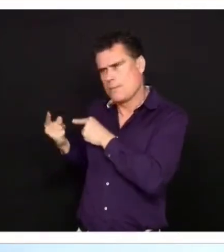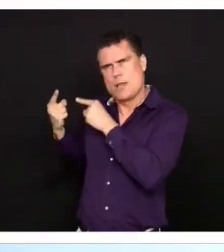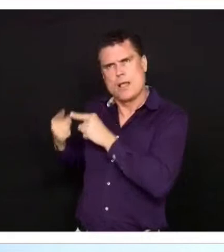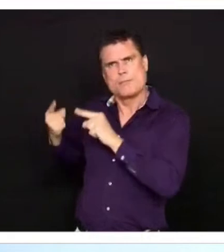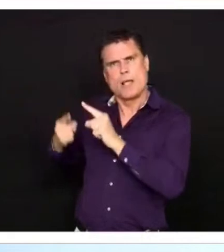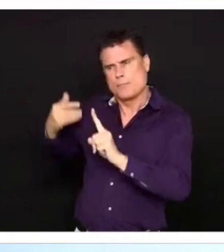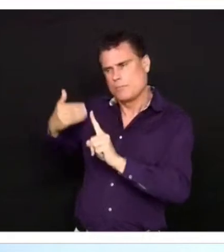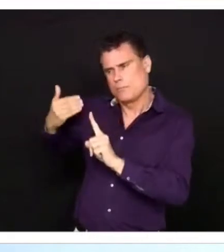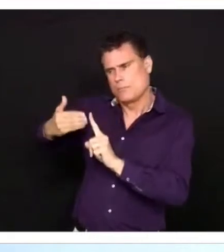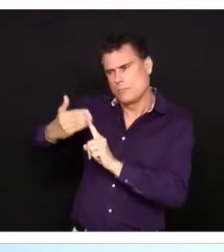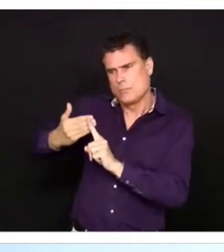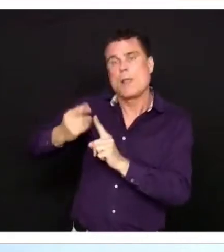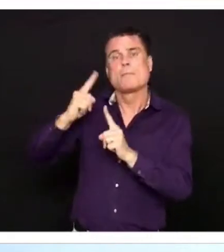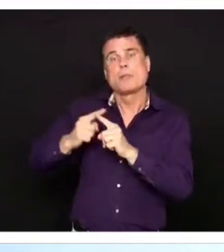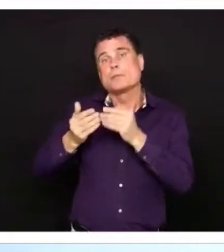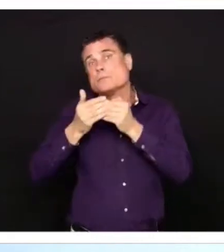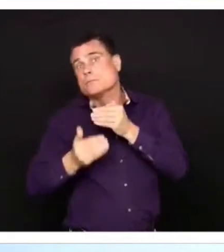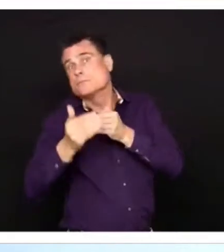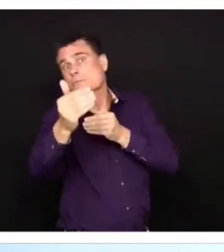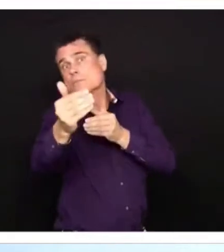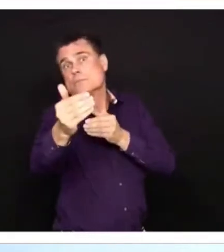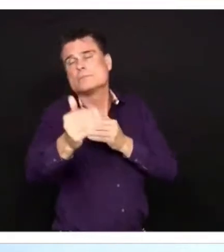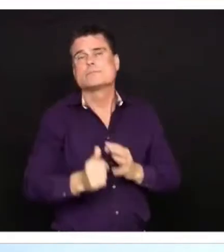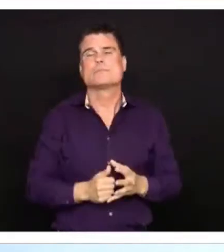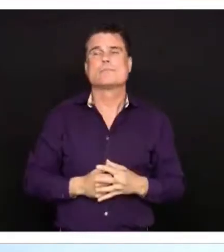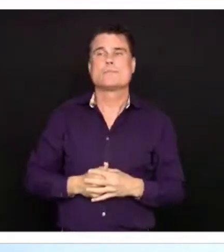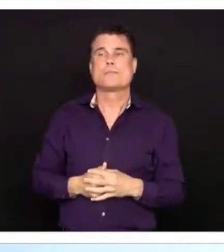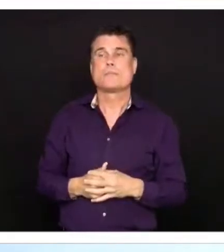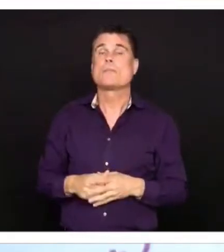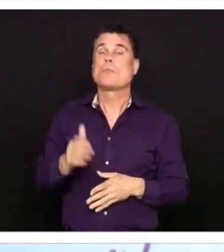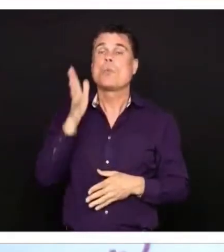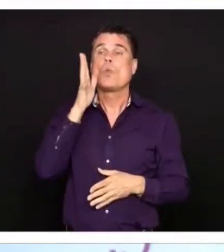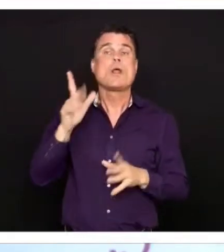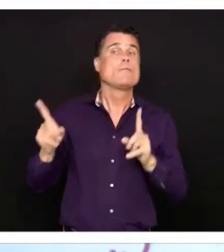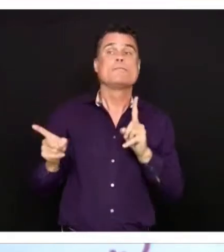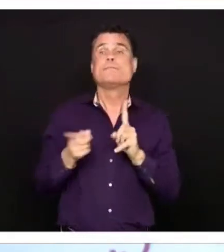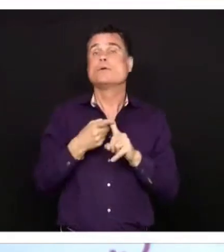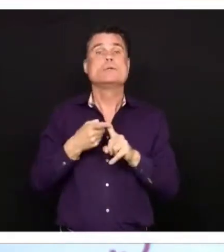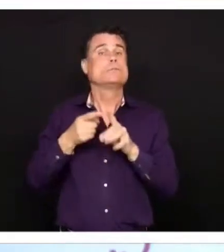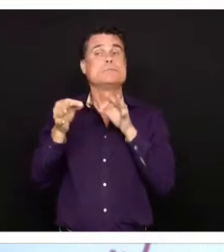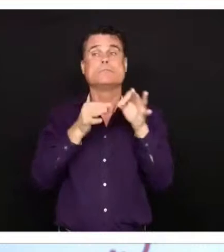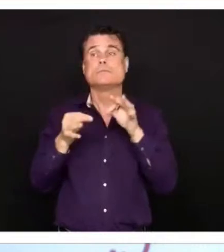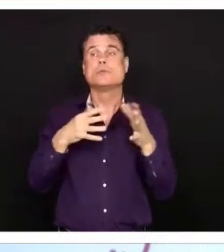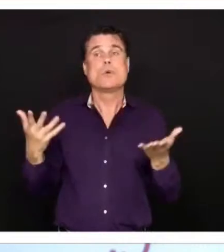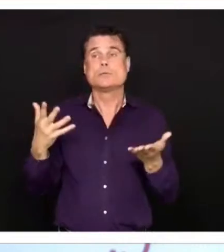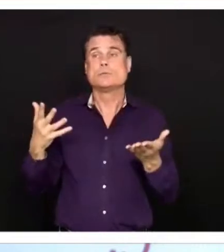and time of what has happened of our pandemic in British Columbia.